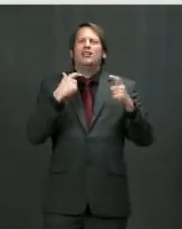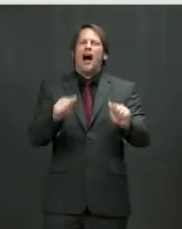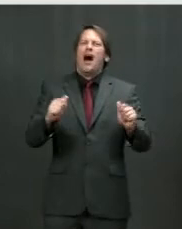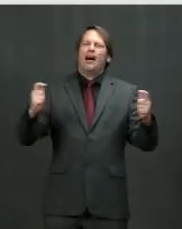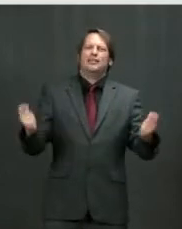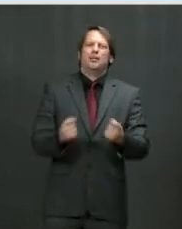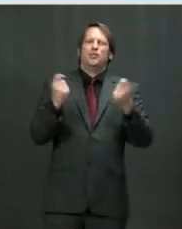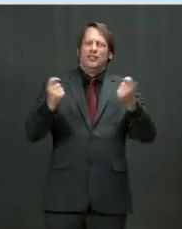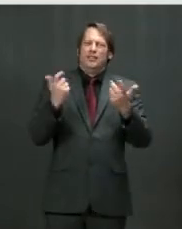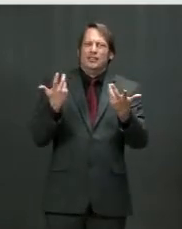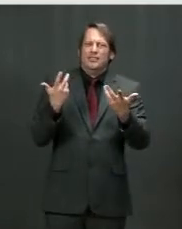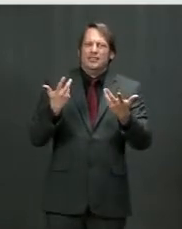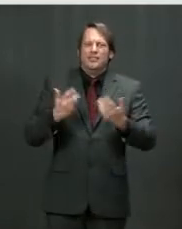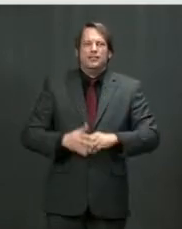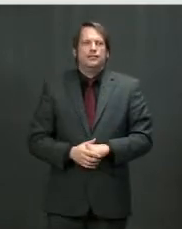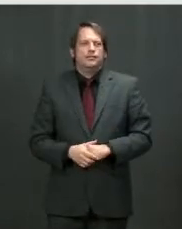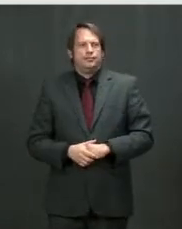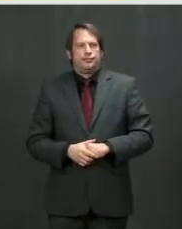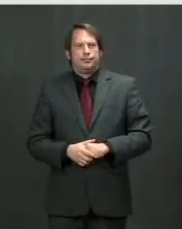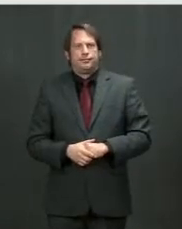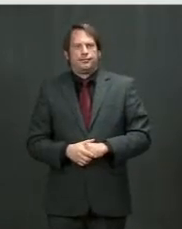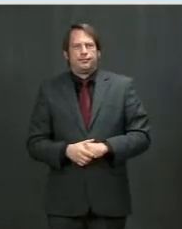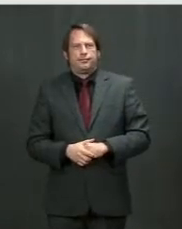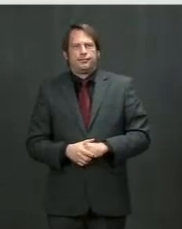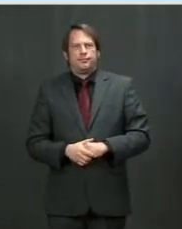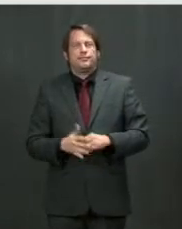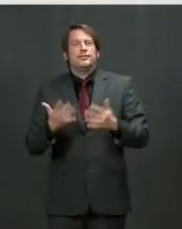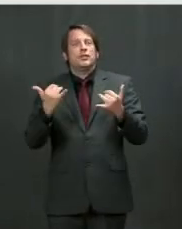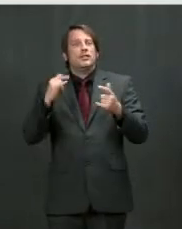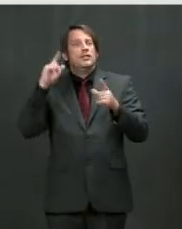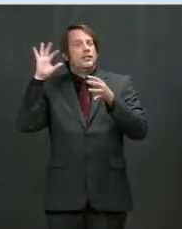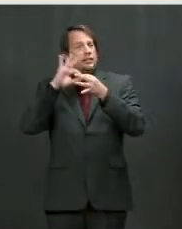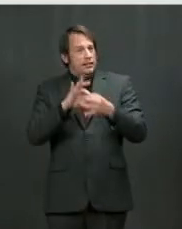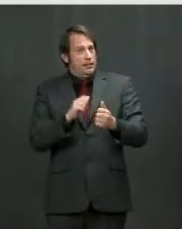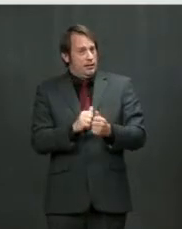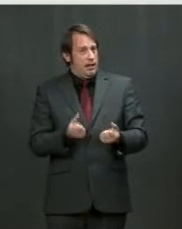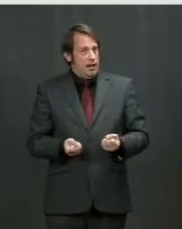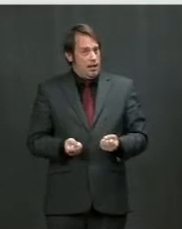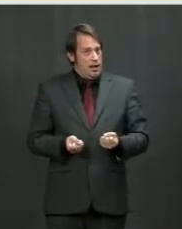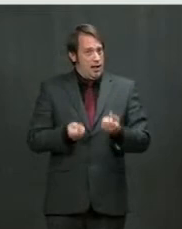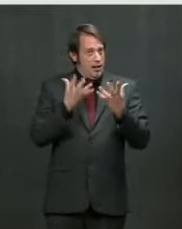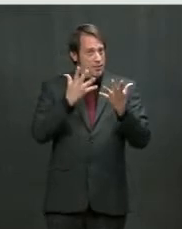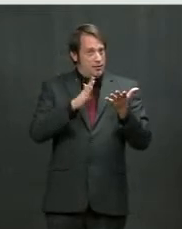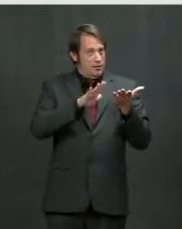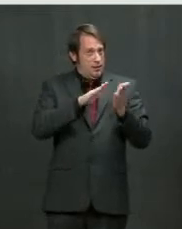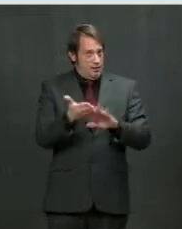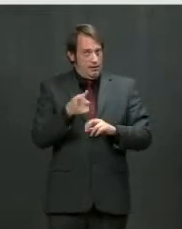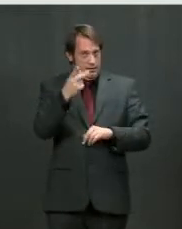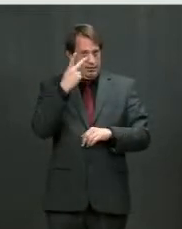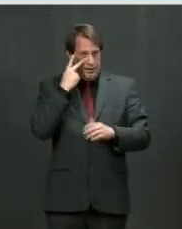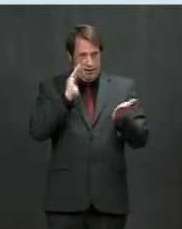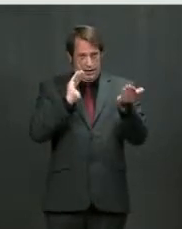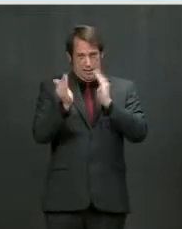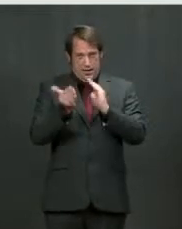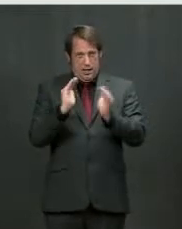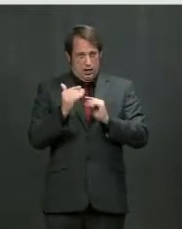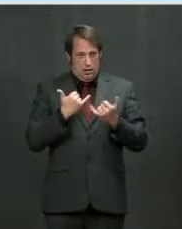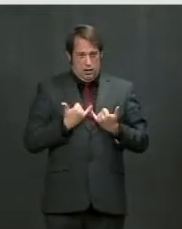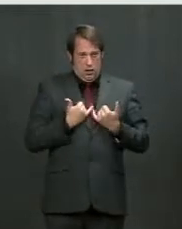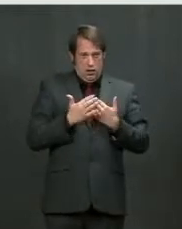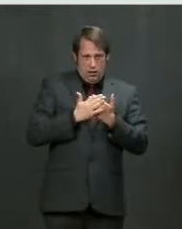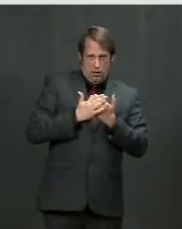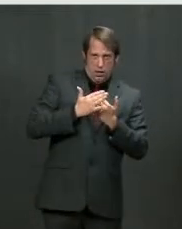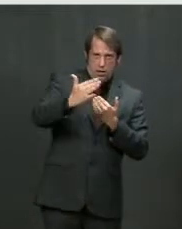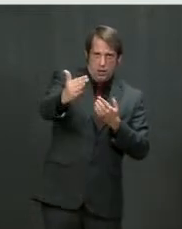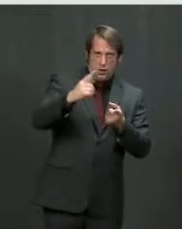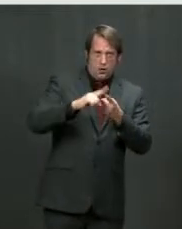is, how much death, disease, and misery are we going to see between now and then? So before I